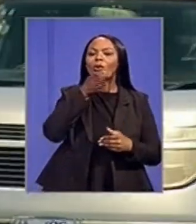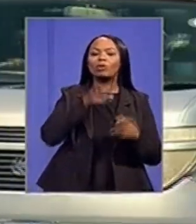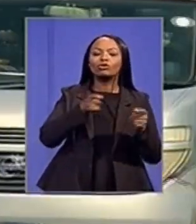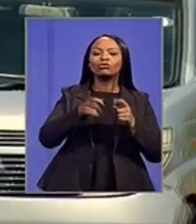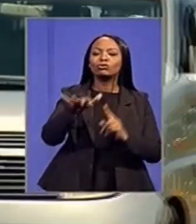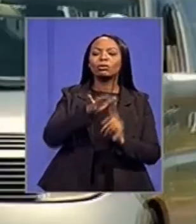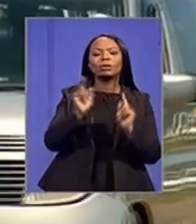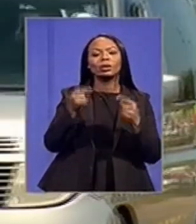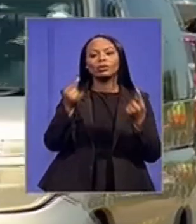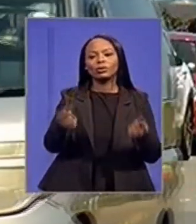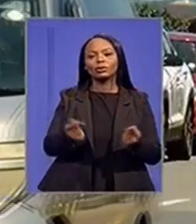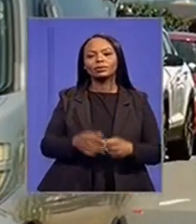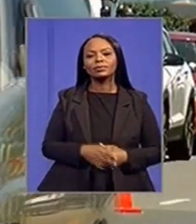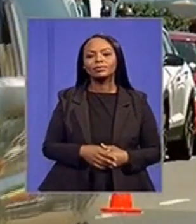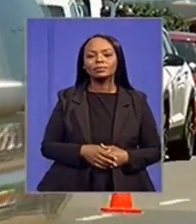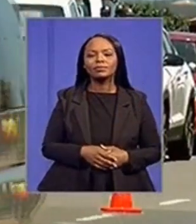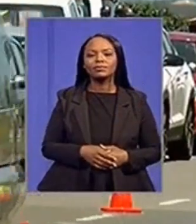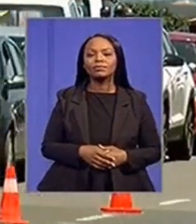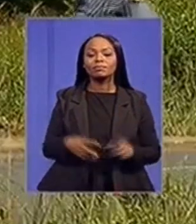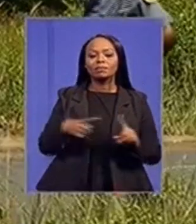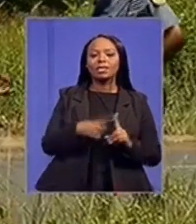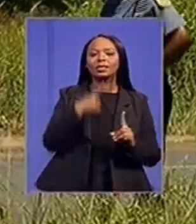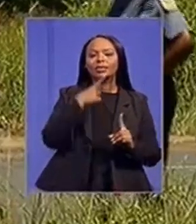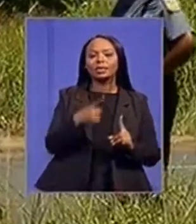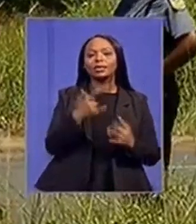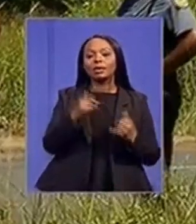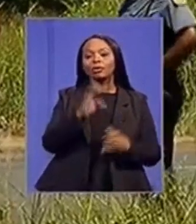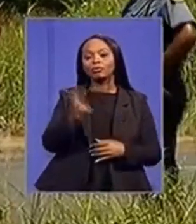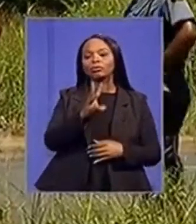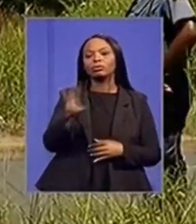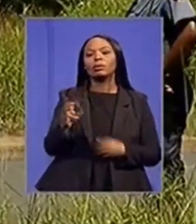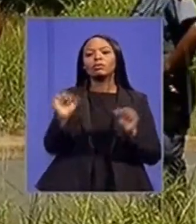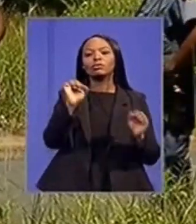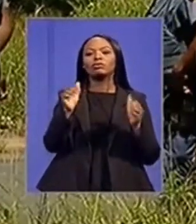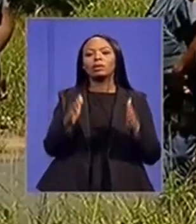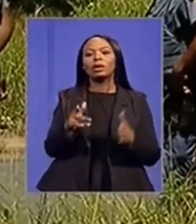bonahala mebileng ho leka ho lwantshana le bakganni ba kgannang ba nwele.